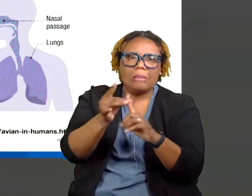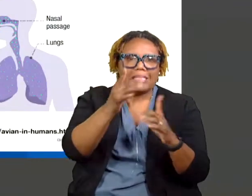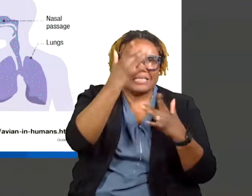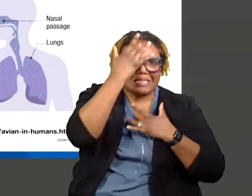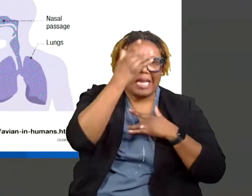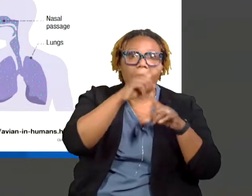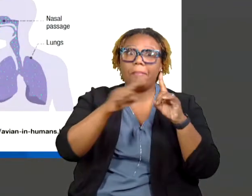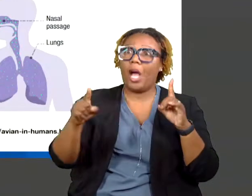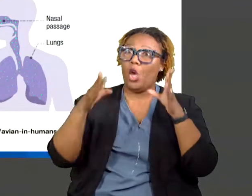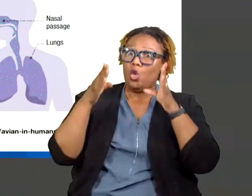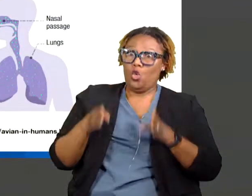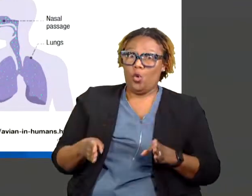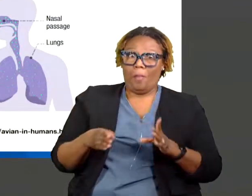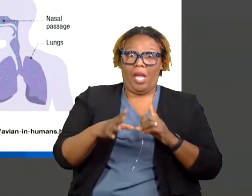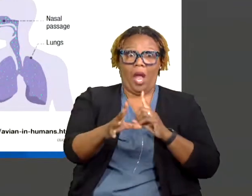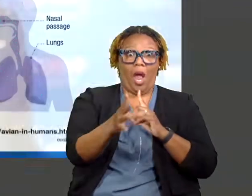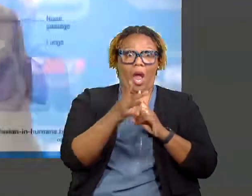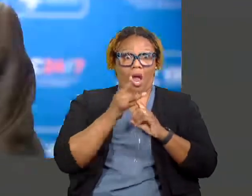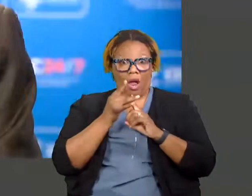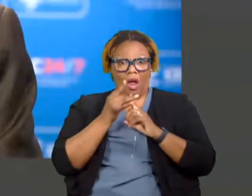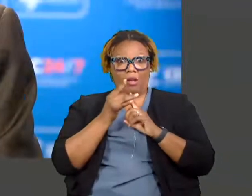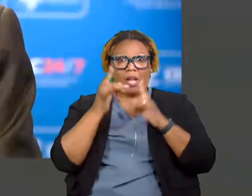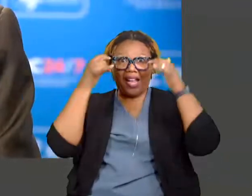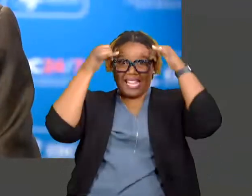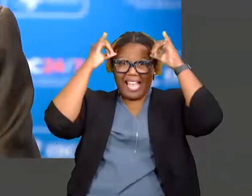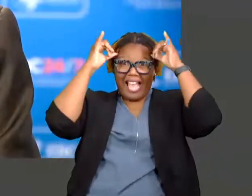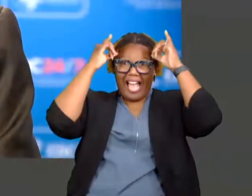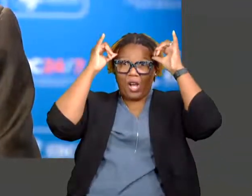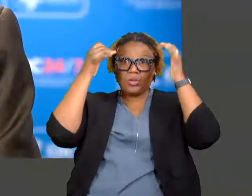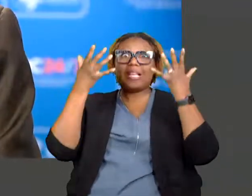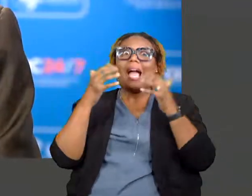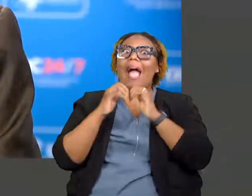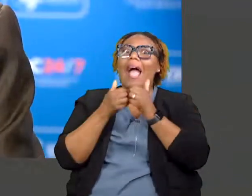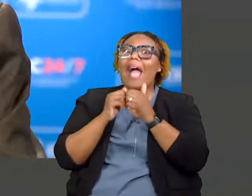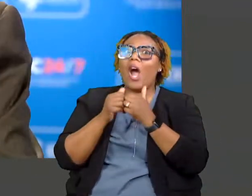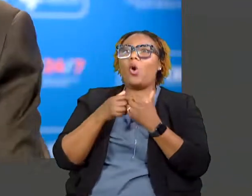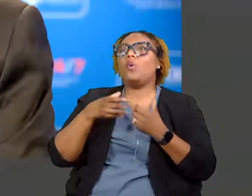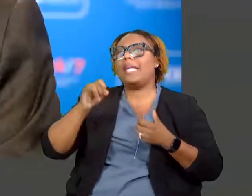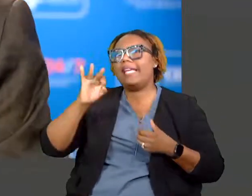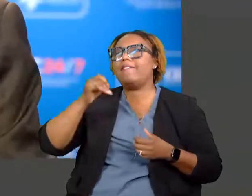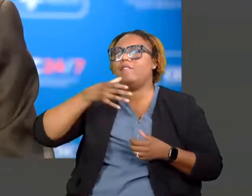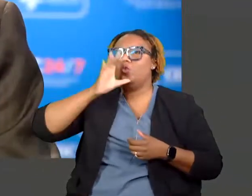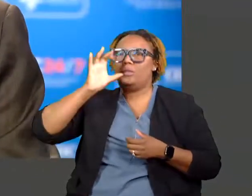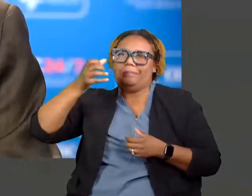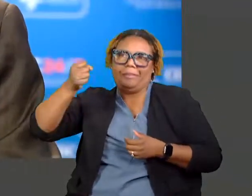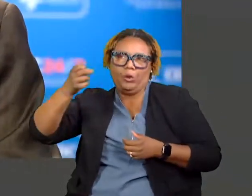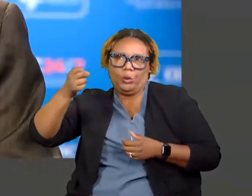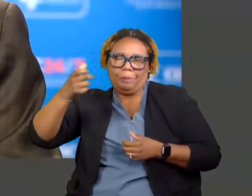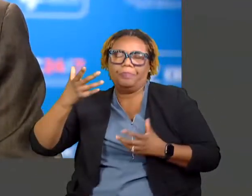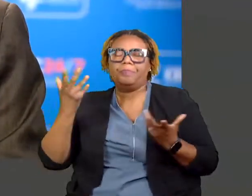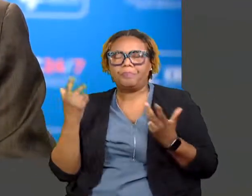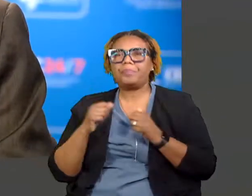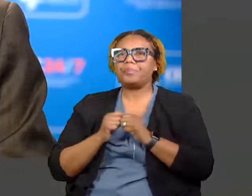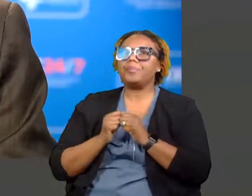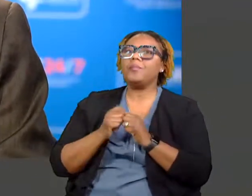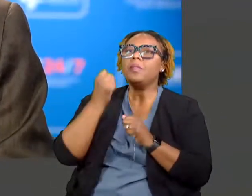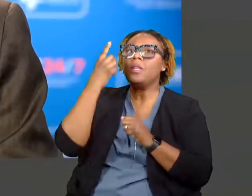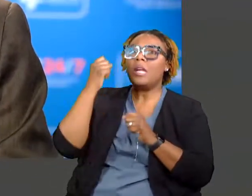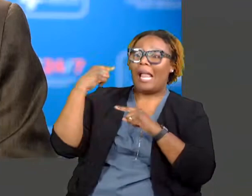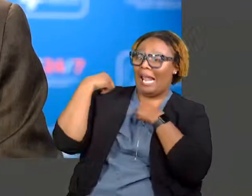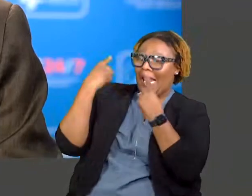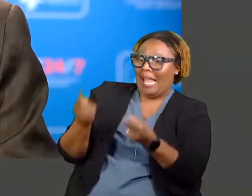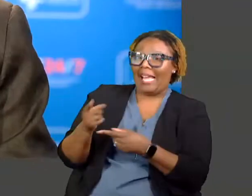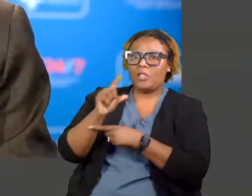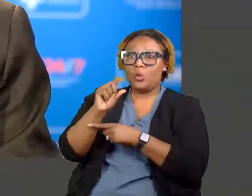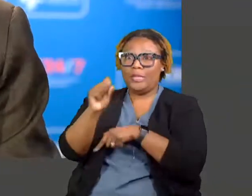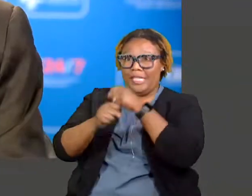likely not to be through this mechanism, but more likely to be through the milk. Now, for the last 20 years, CDC